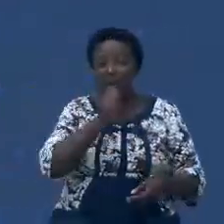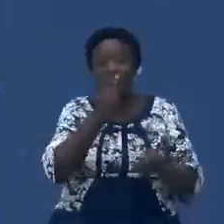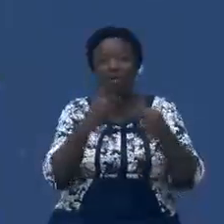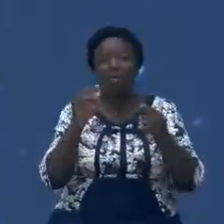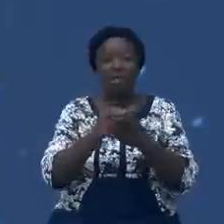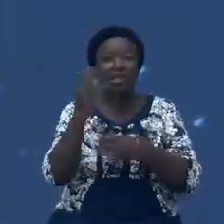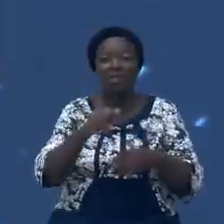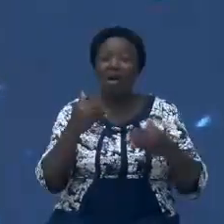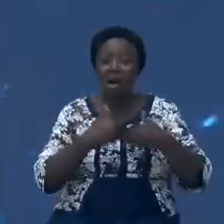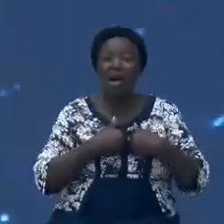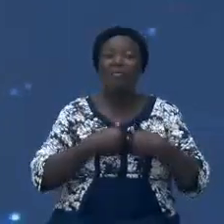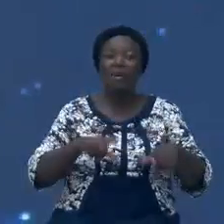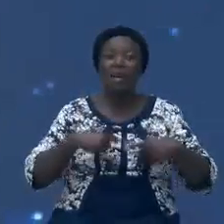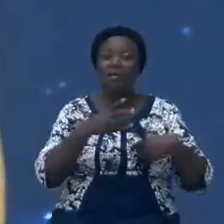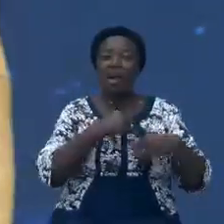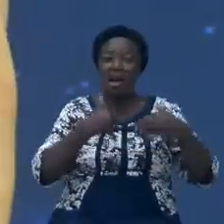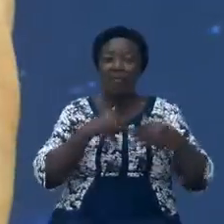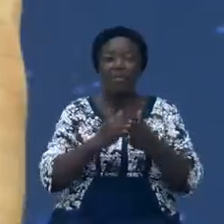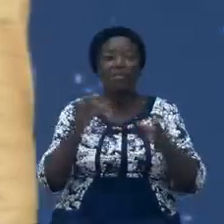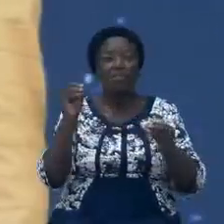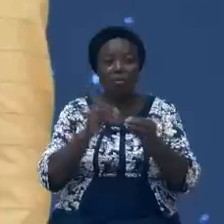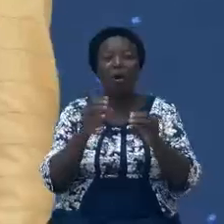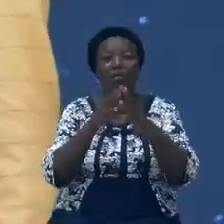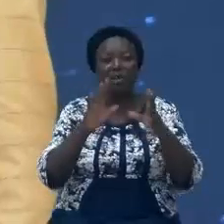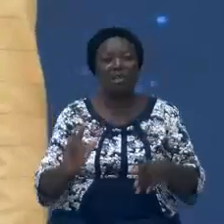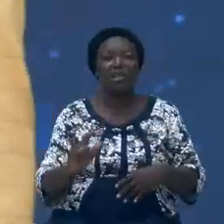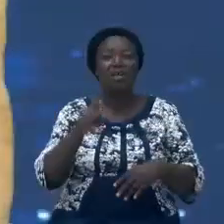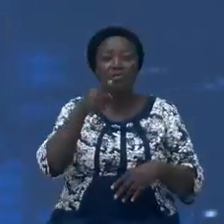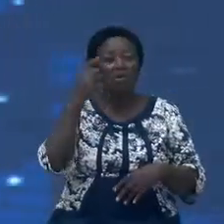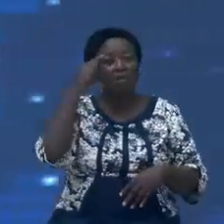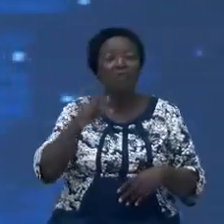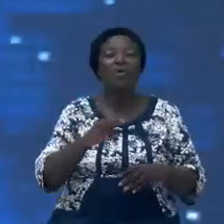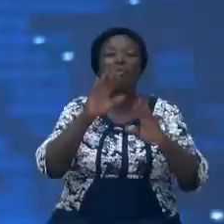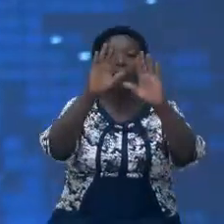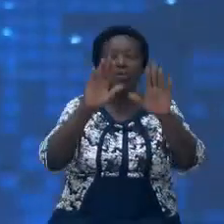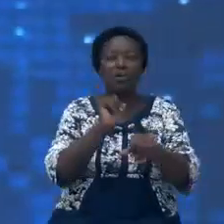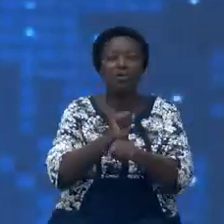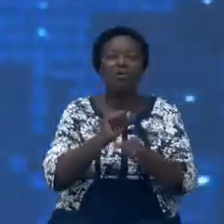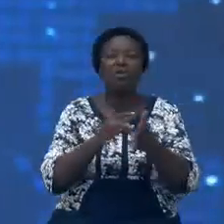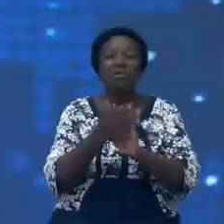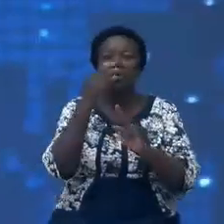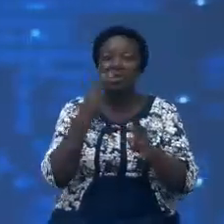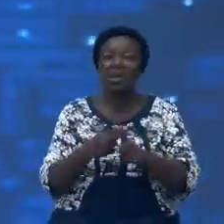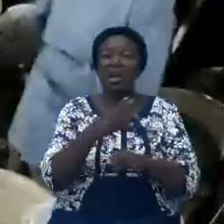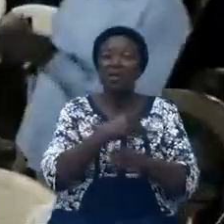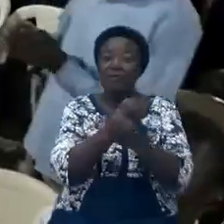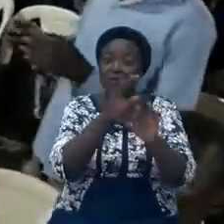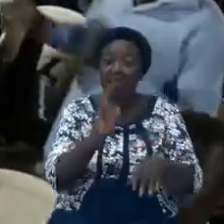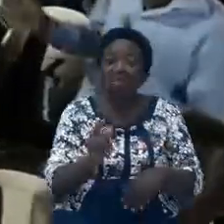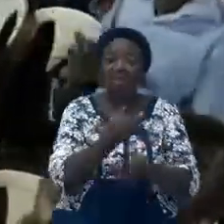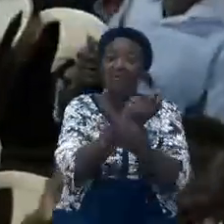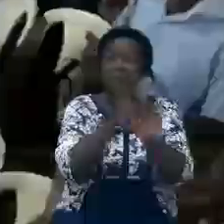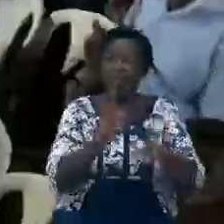life and that they might have eat more abundantly you are a candidate for